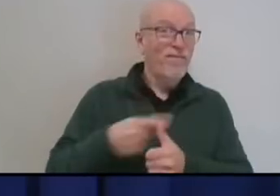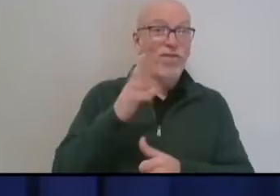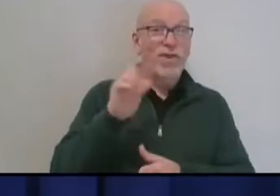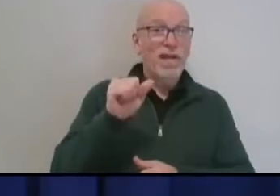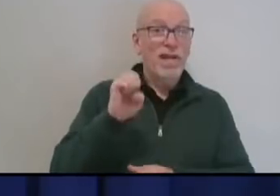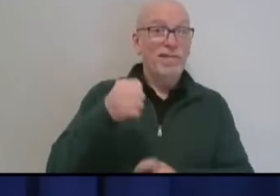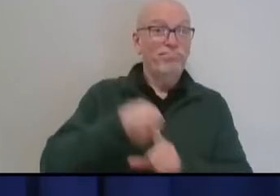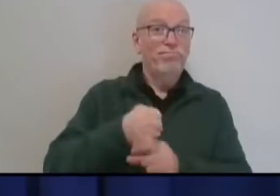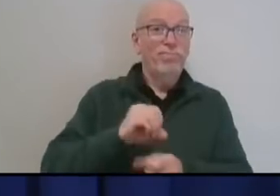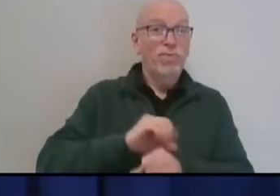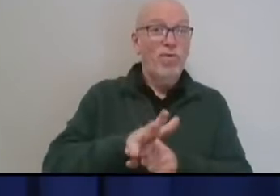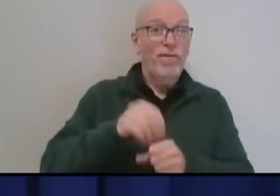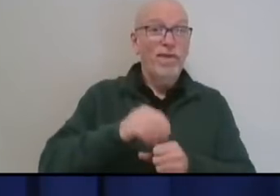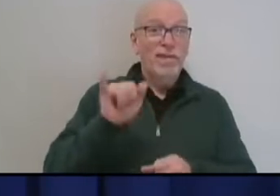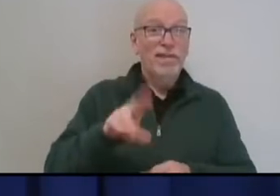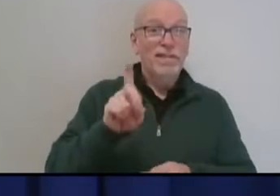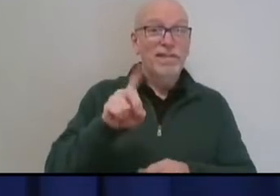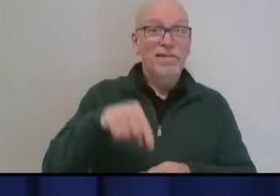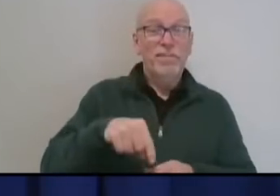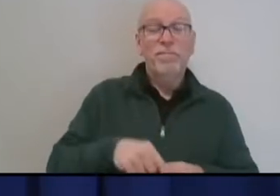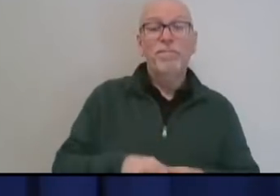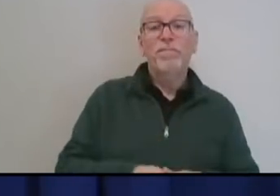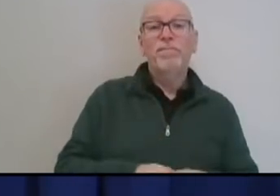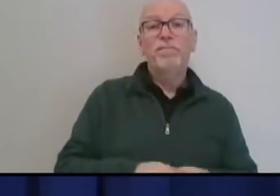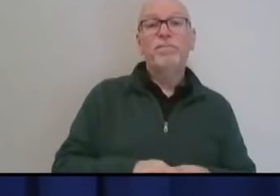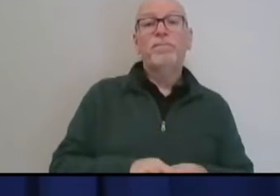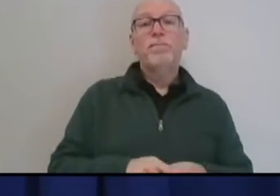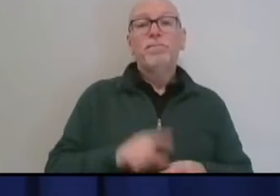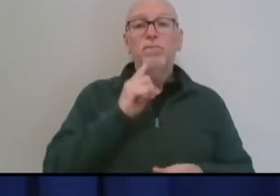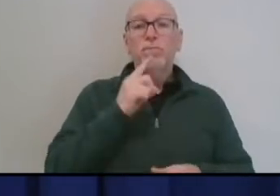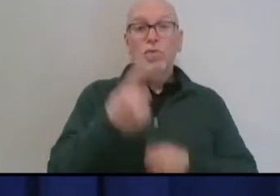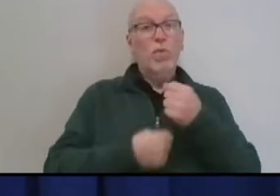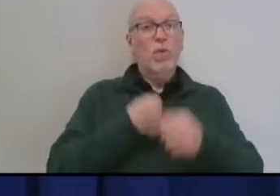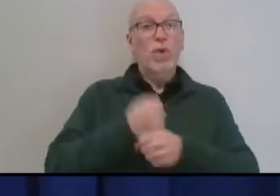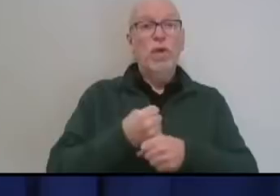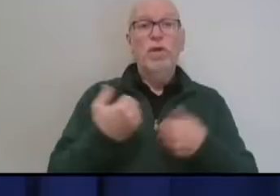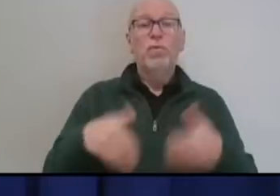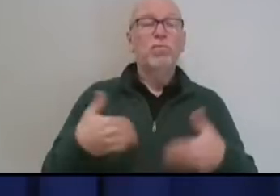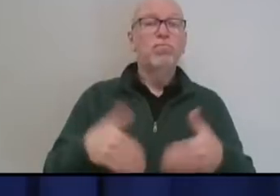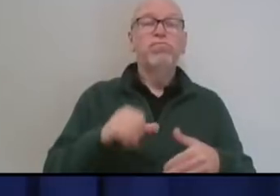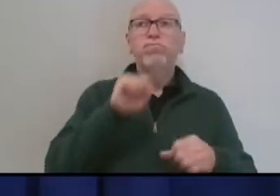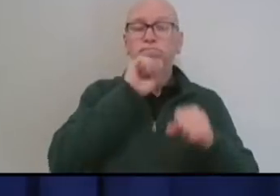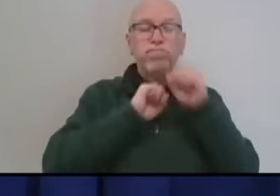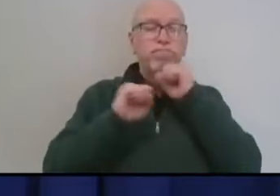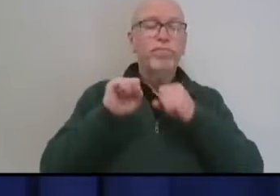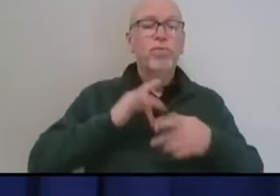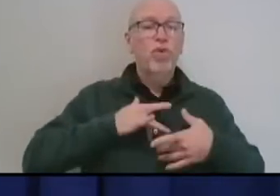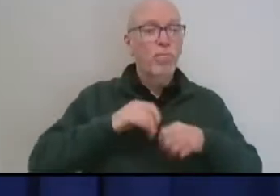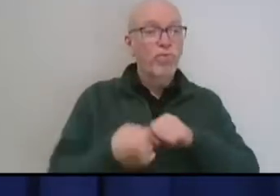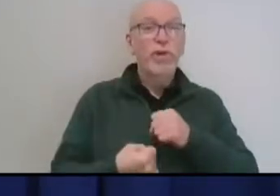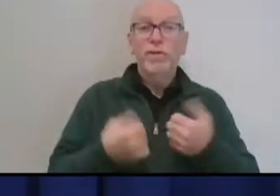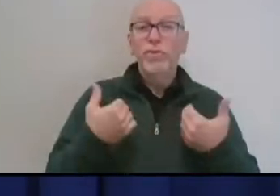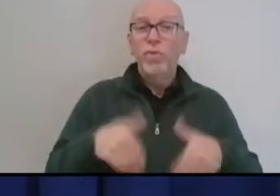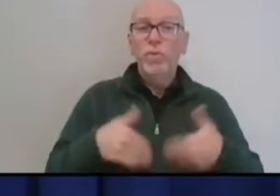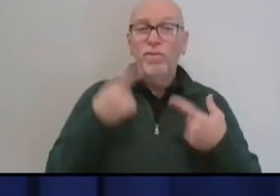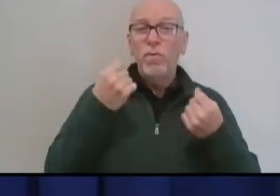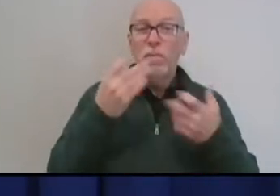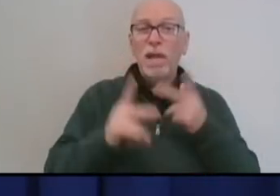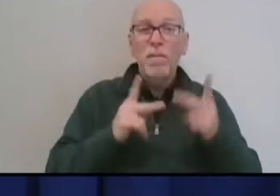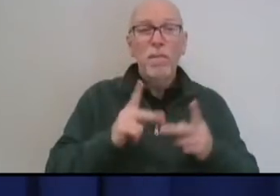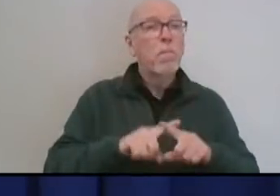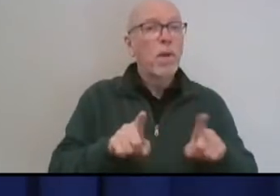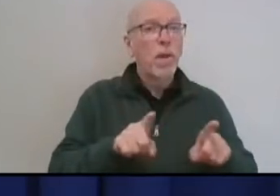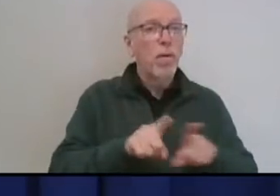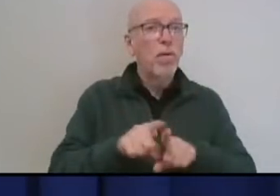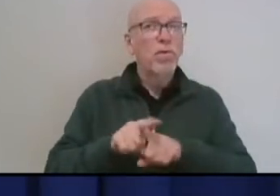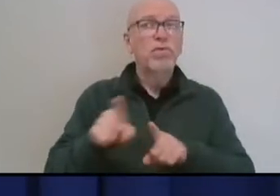COVID-19 identified here in the state of Indiana. It's been a year of trials and of heartbreak for so many Hoosiers, but it's also been a year that